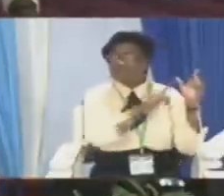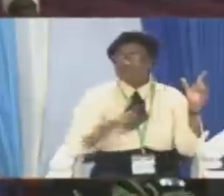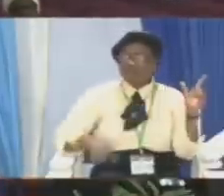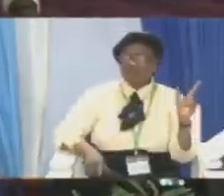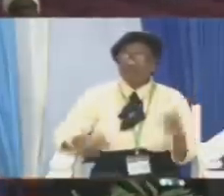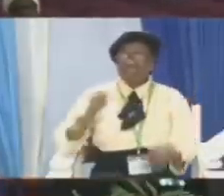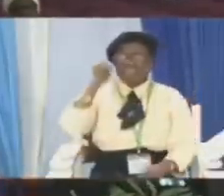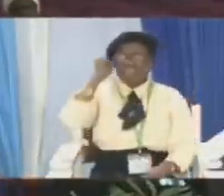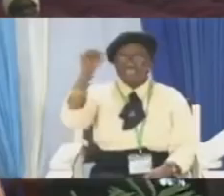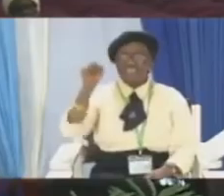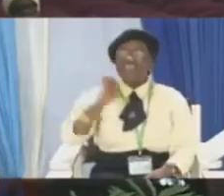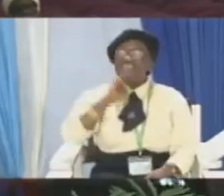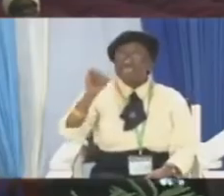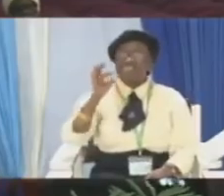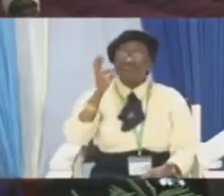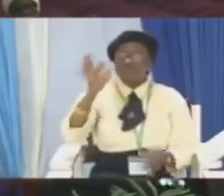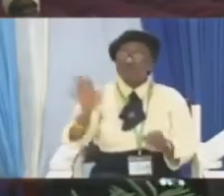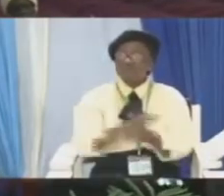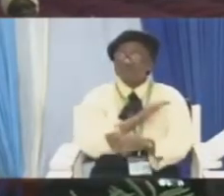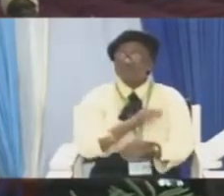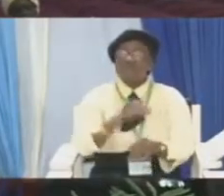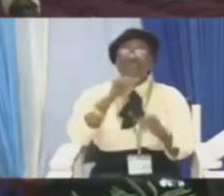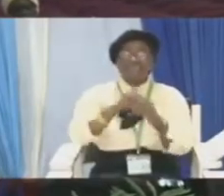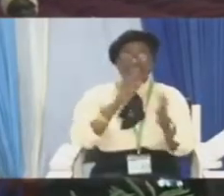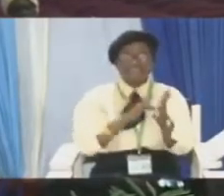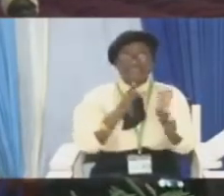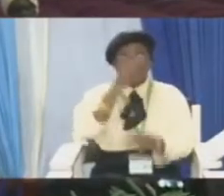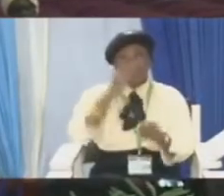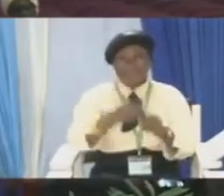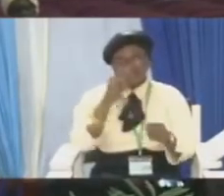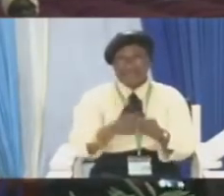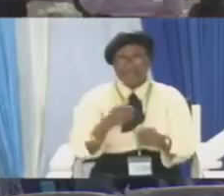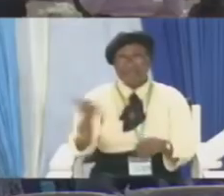fruitful. And in the name of Jesus, you shall